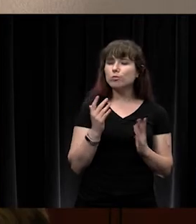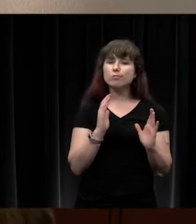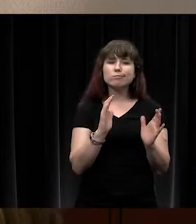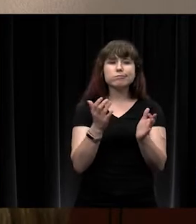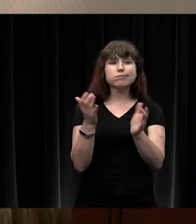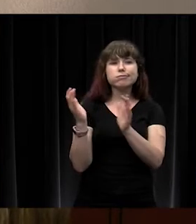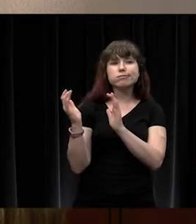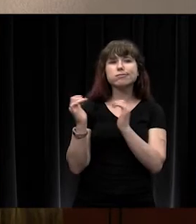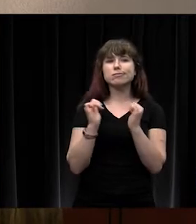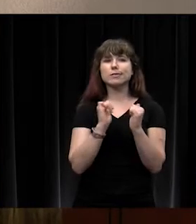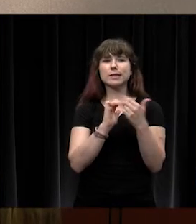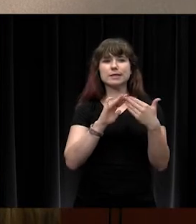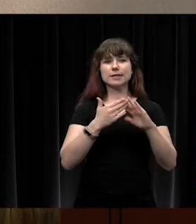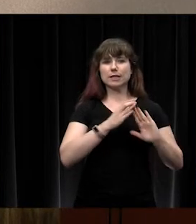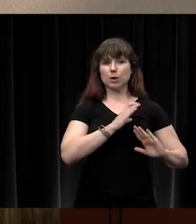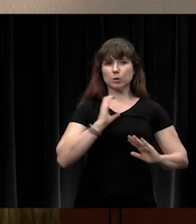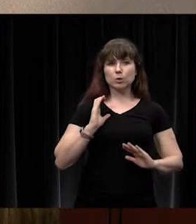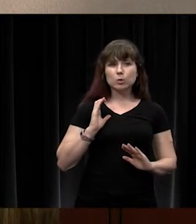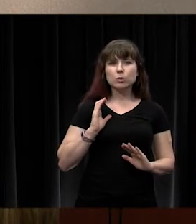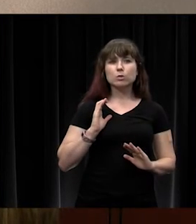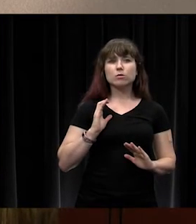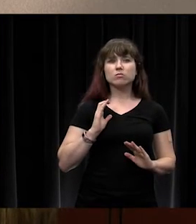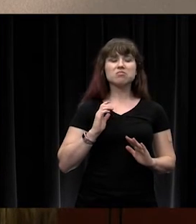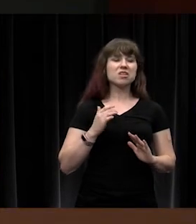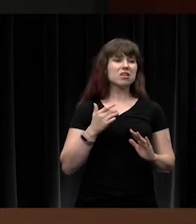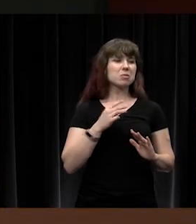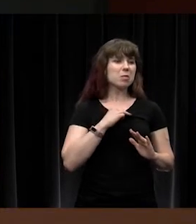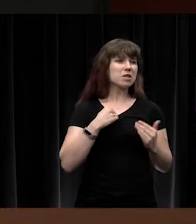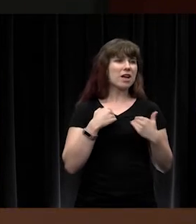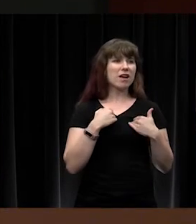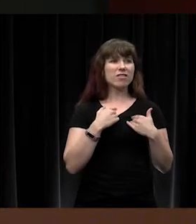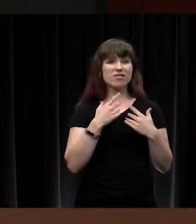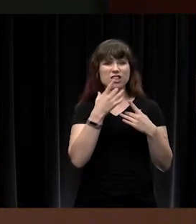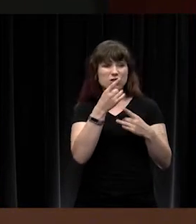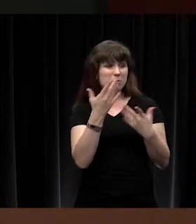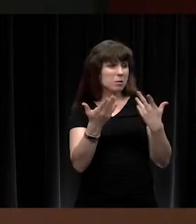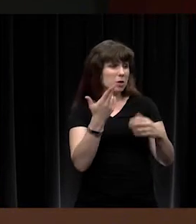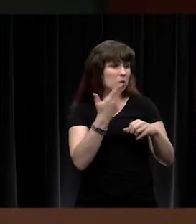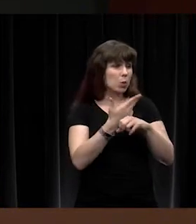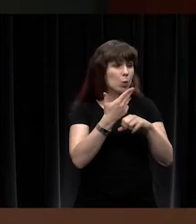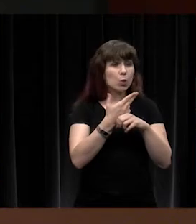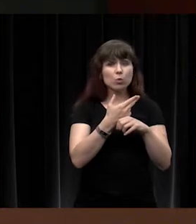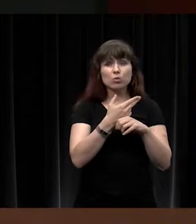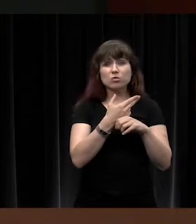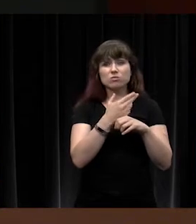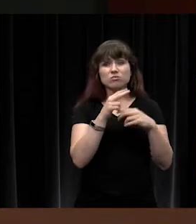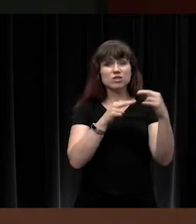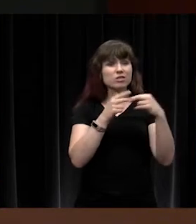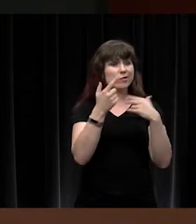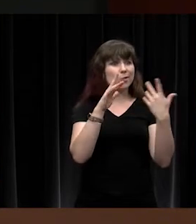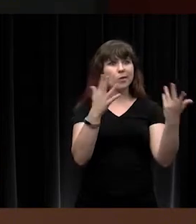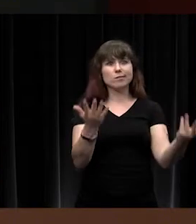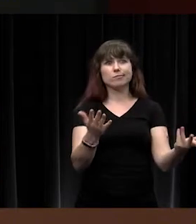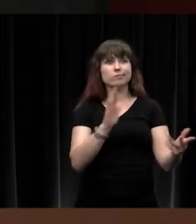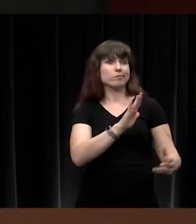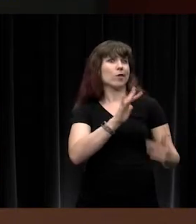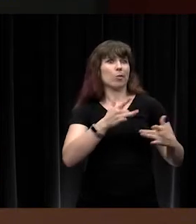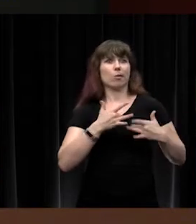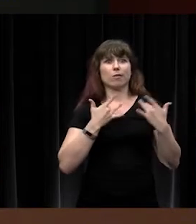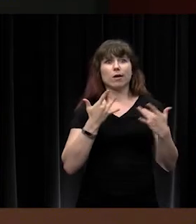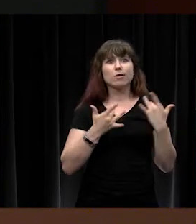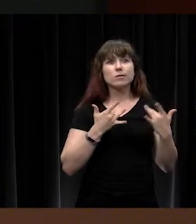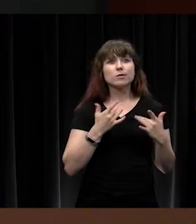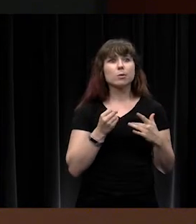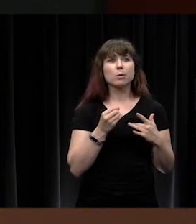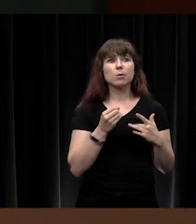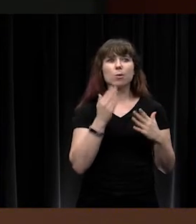city council members who've expressed interest in using the facility for events of their own. So I'm hopeful